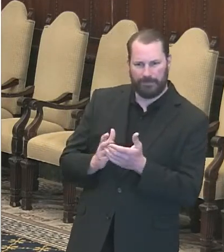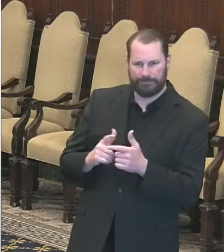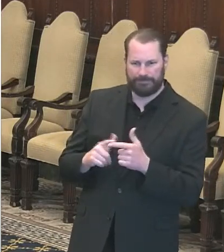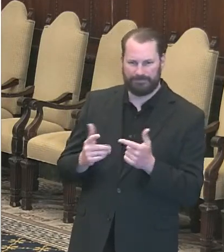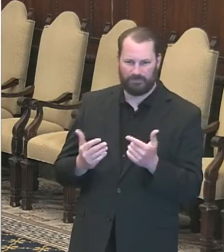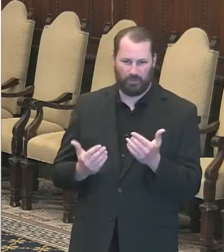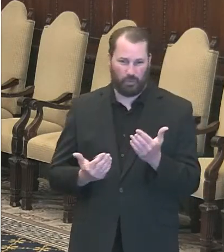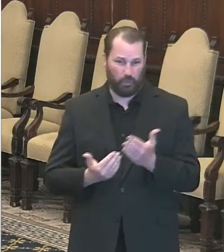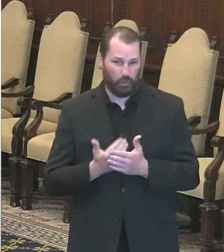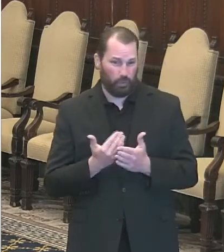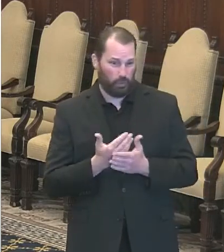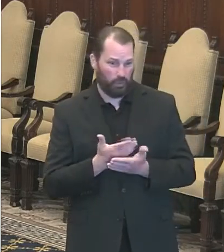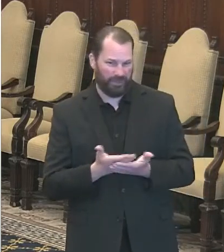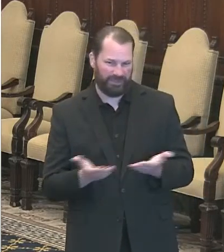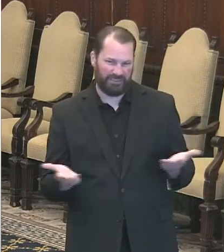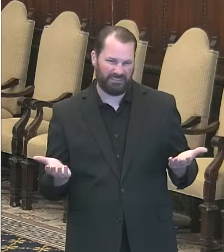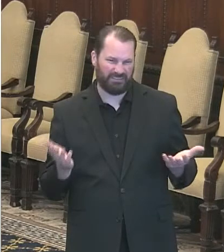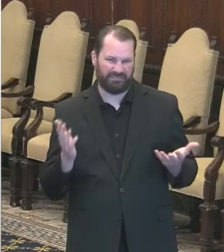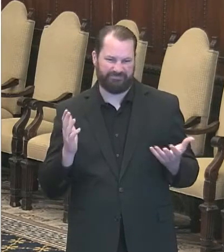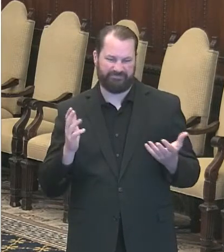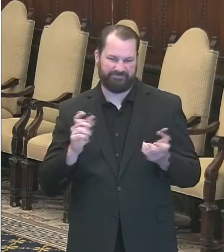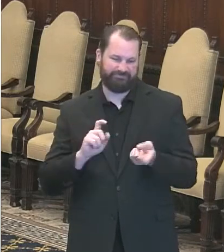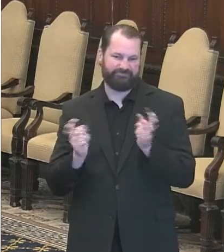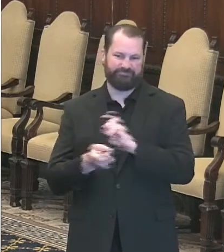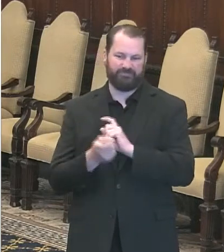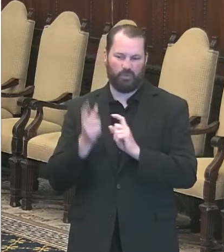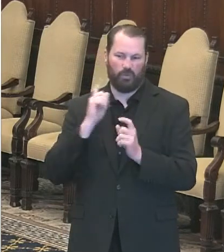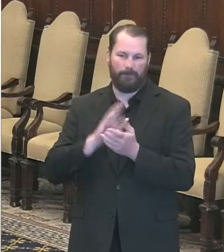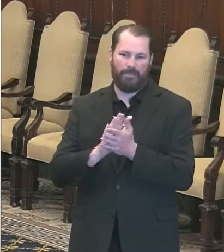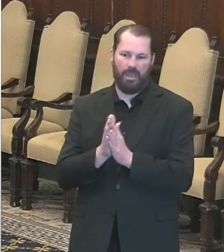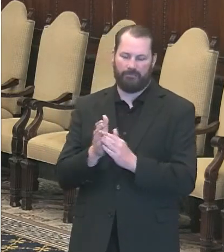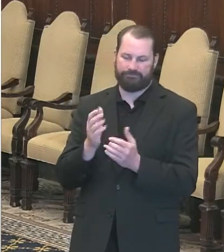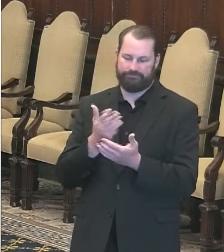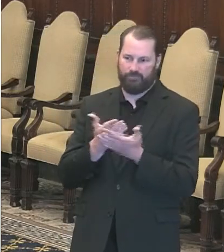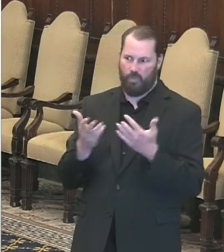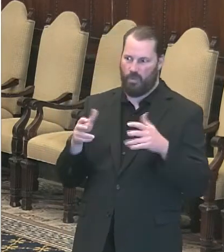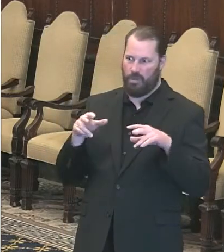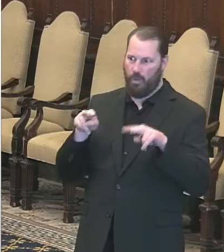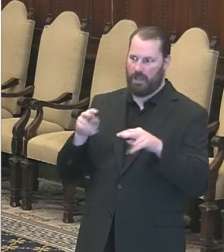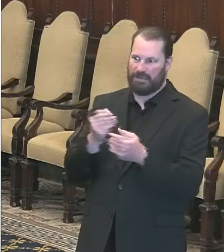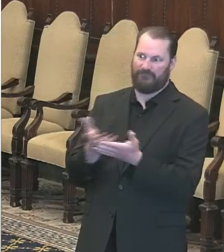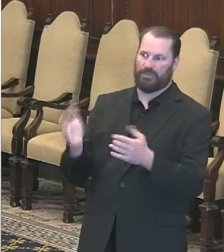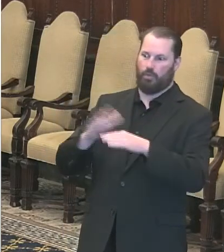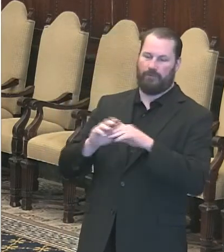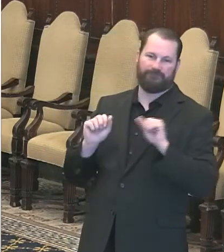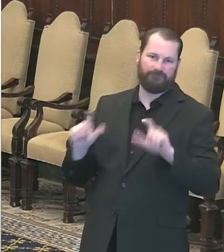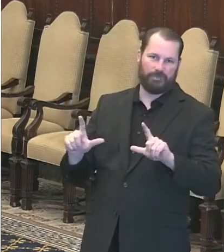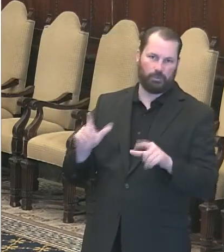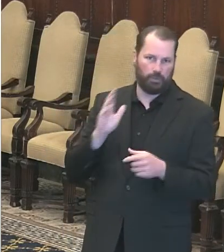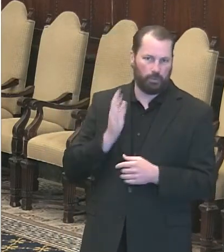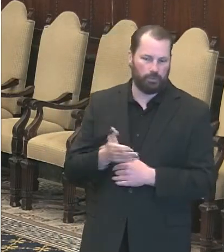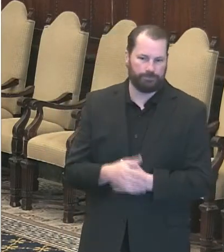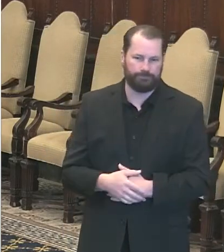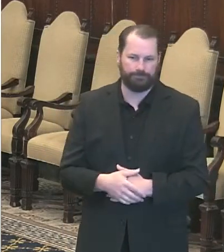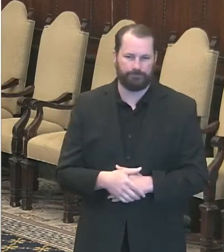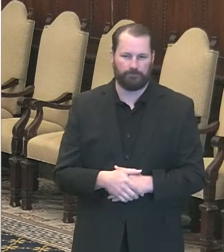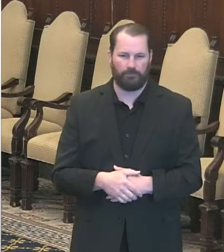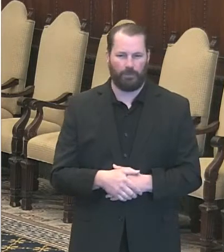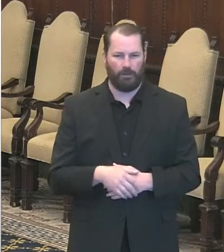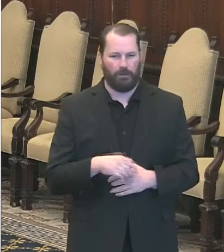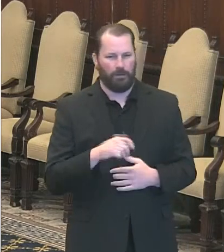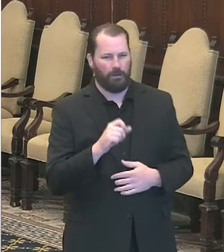format that we're going to use is going to enable us to realize. Now, how much in terms of tourism